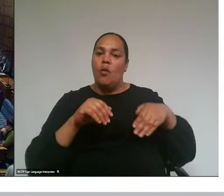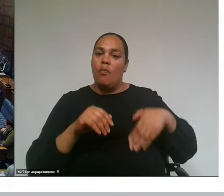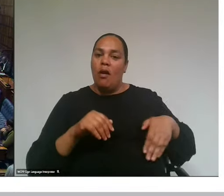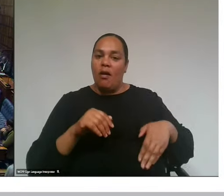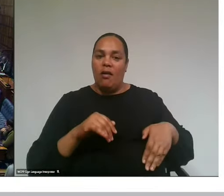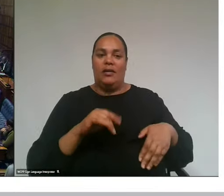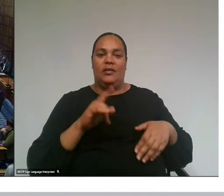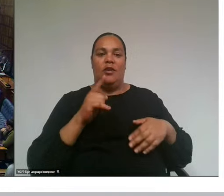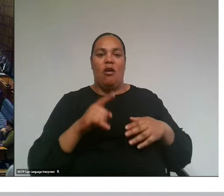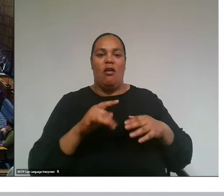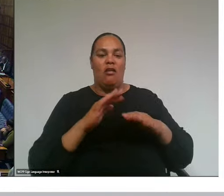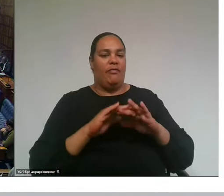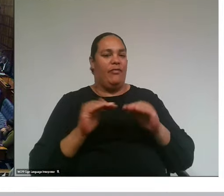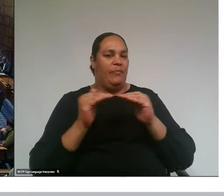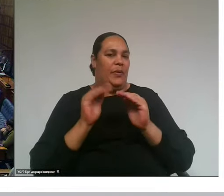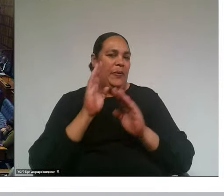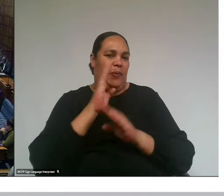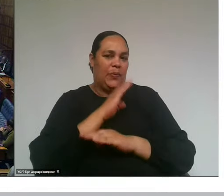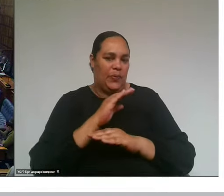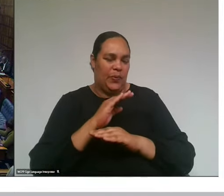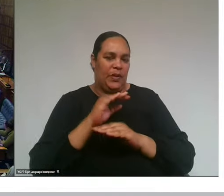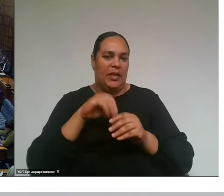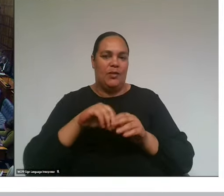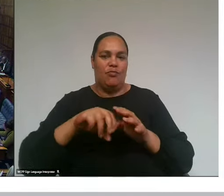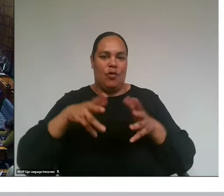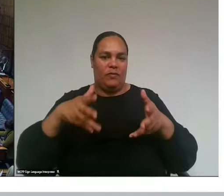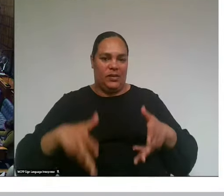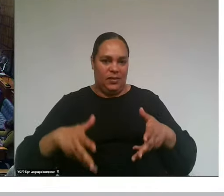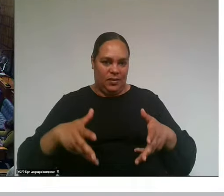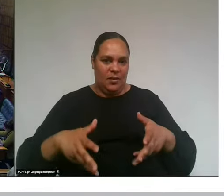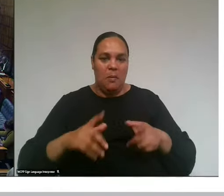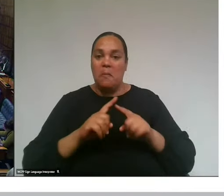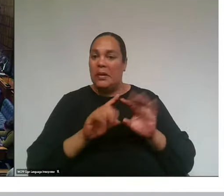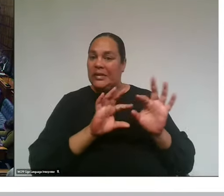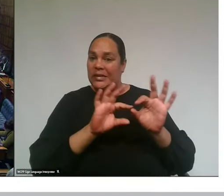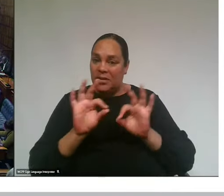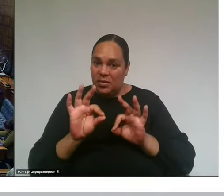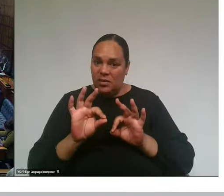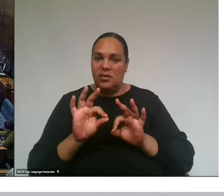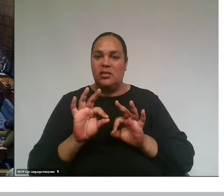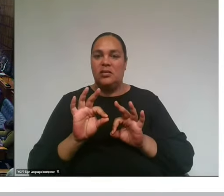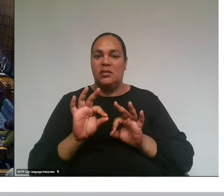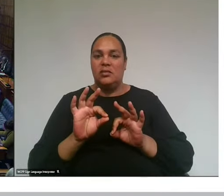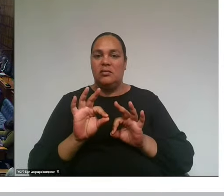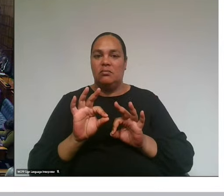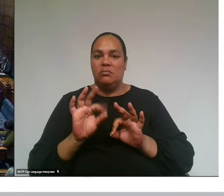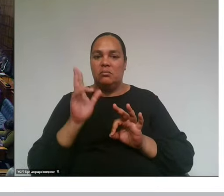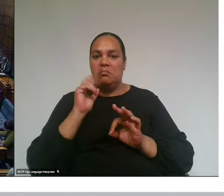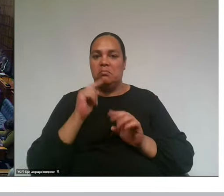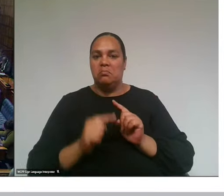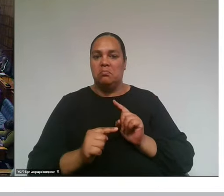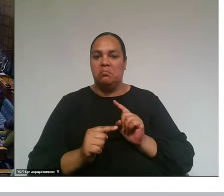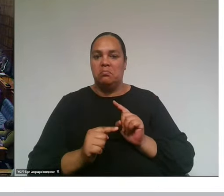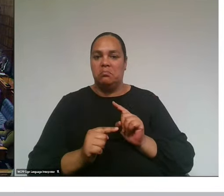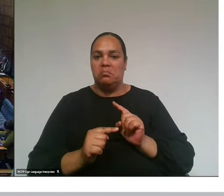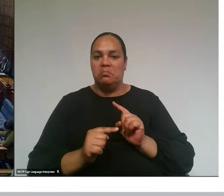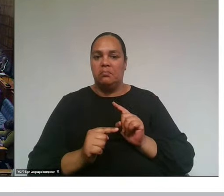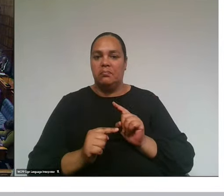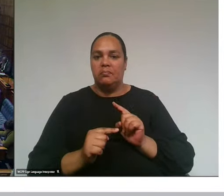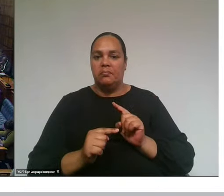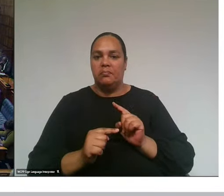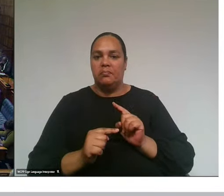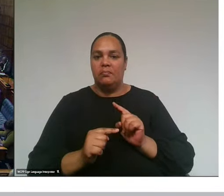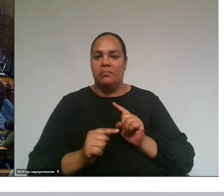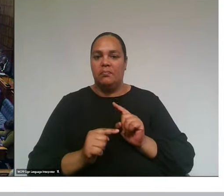um inequality in our Province and these pockets of and